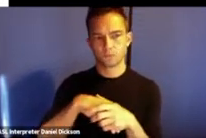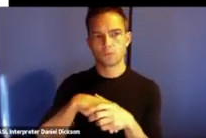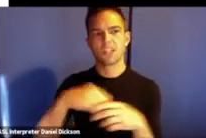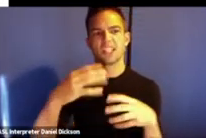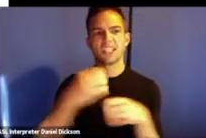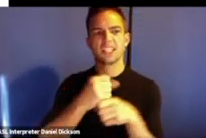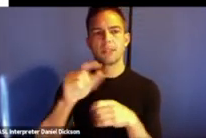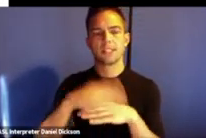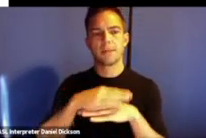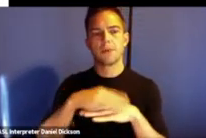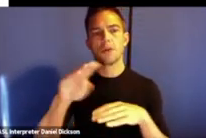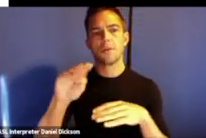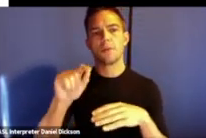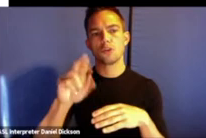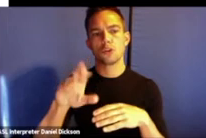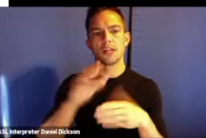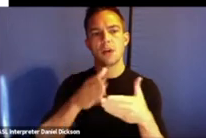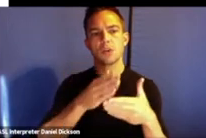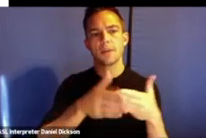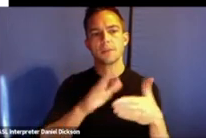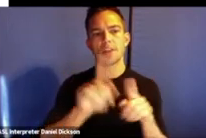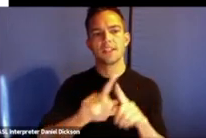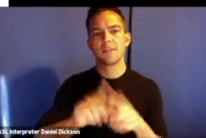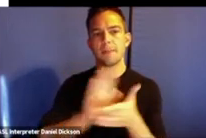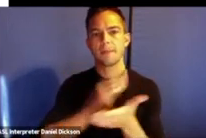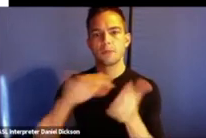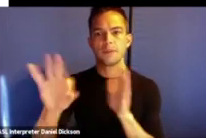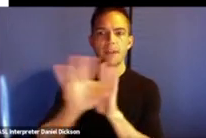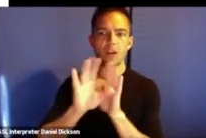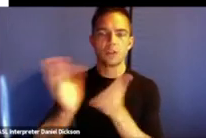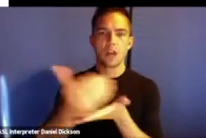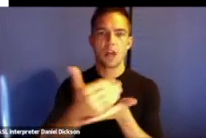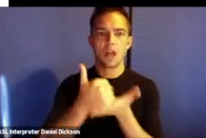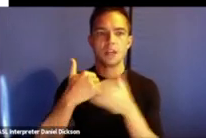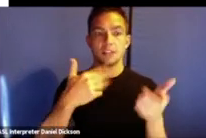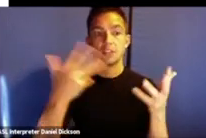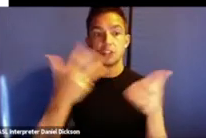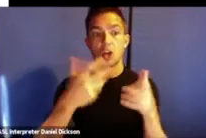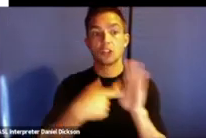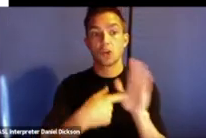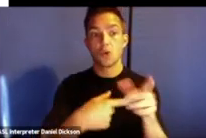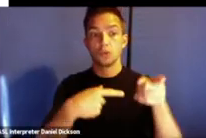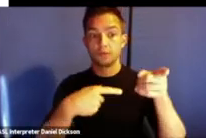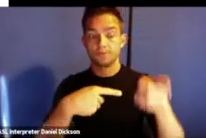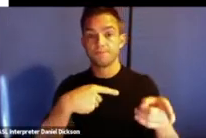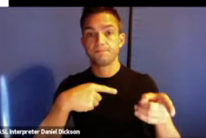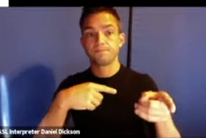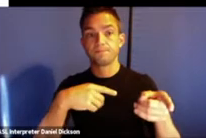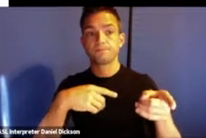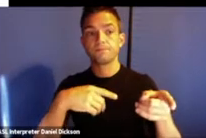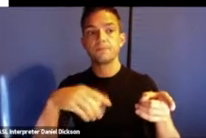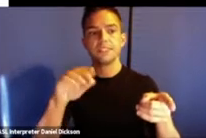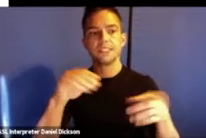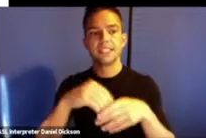motor outcomes across all the papers that we identified. And what you can see here in the dark basically shows in different, like in the Bailey scales